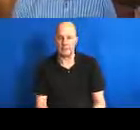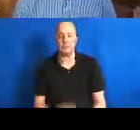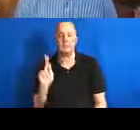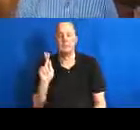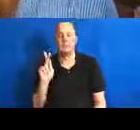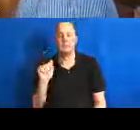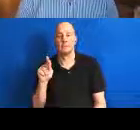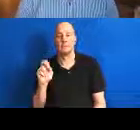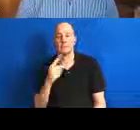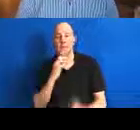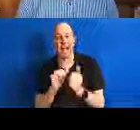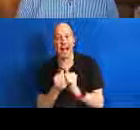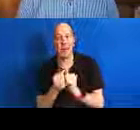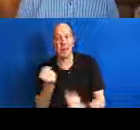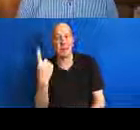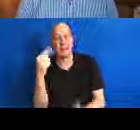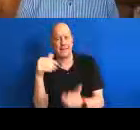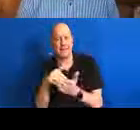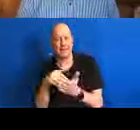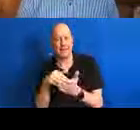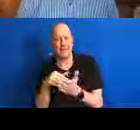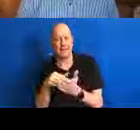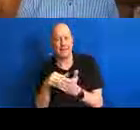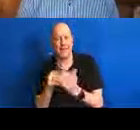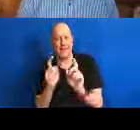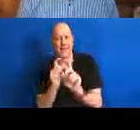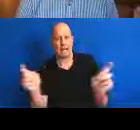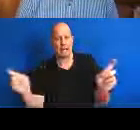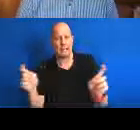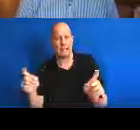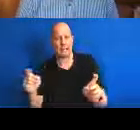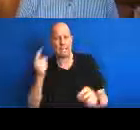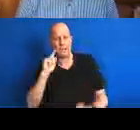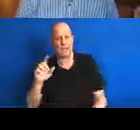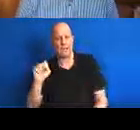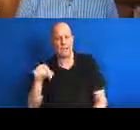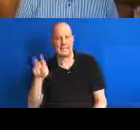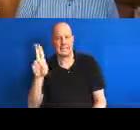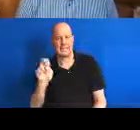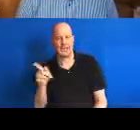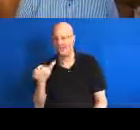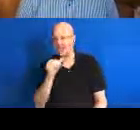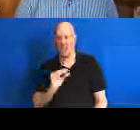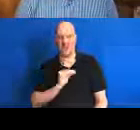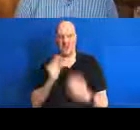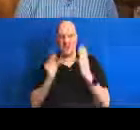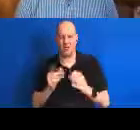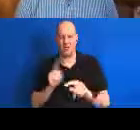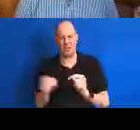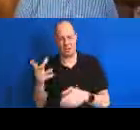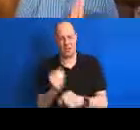was the $11,000 allocated to Stevie? If Stevie isn't an owner, why does she get a dividend